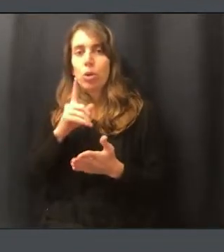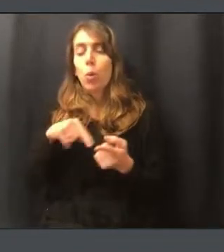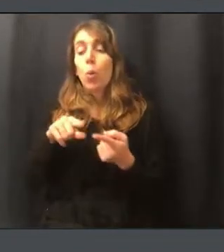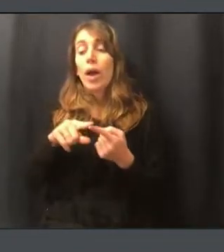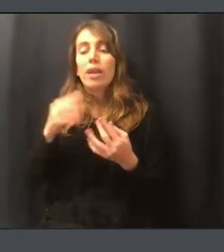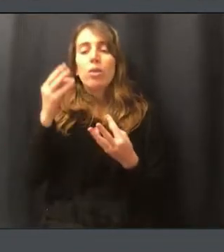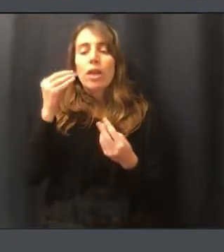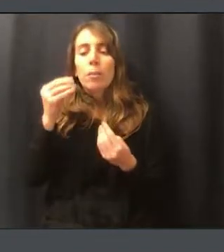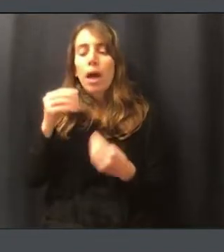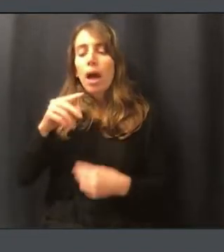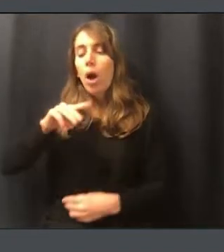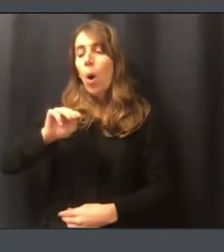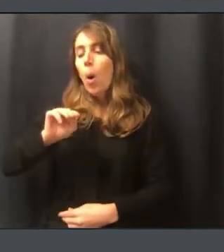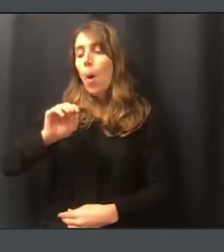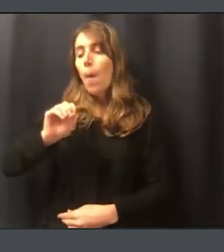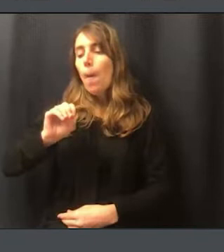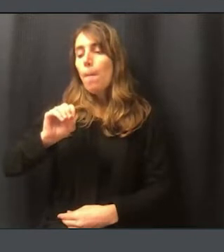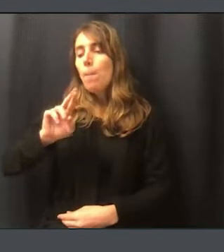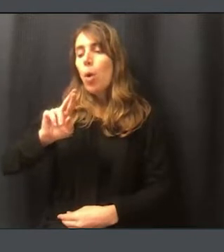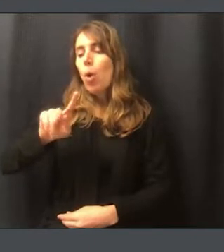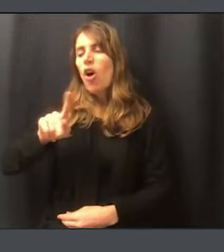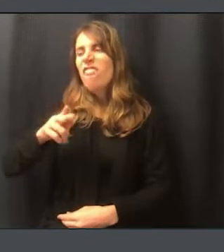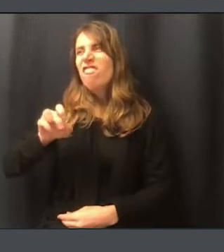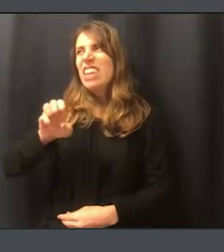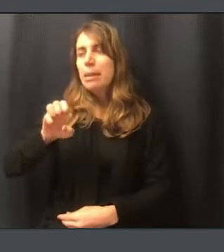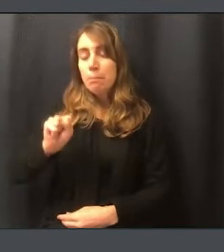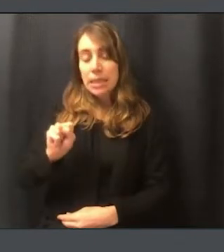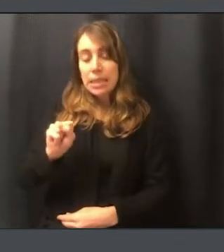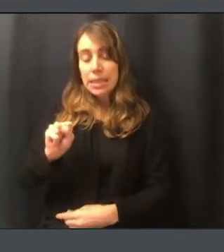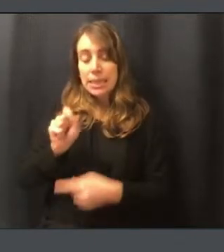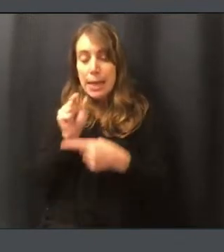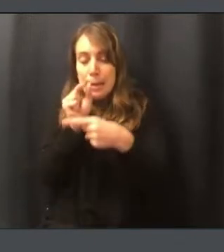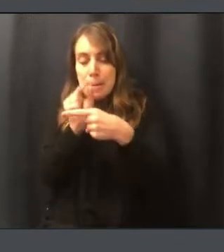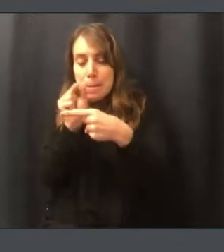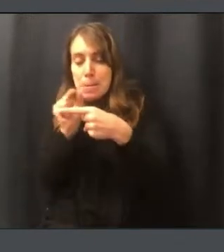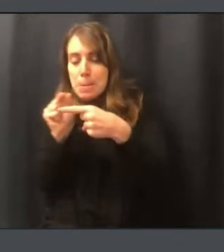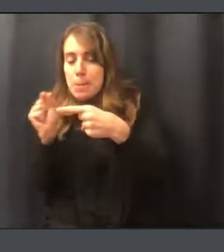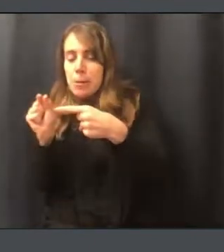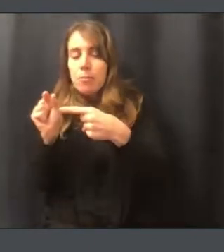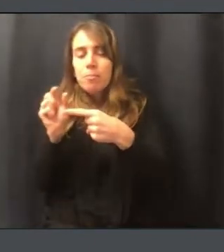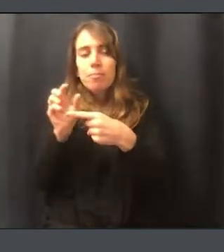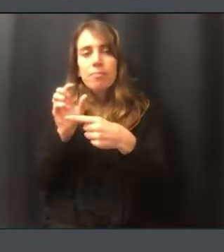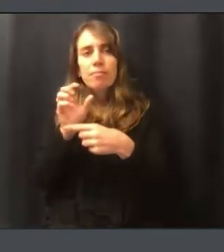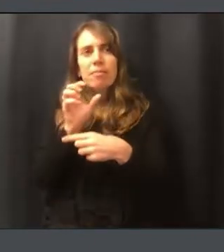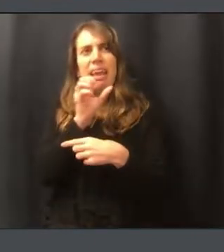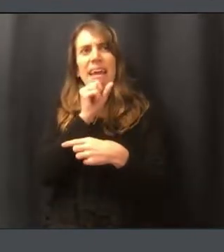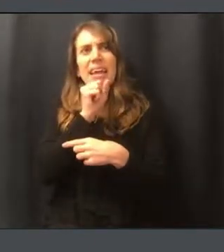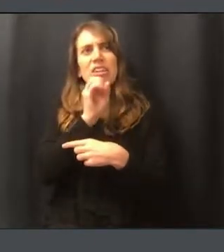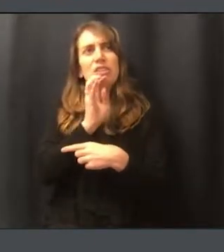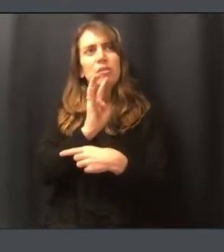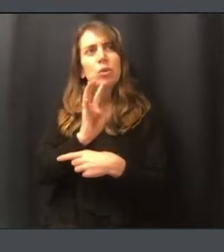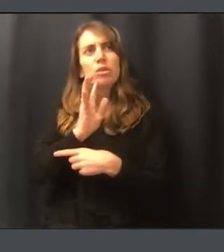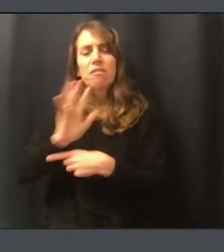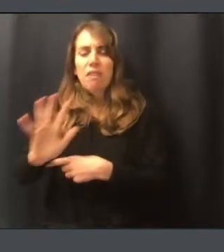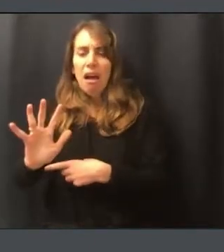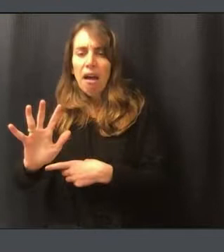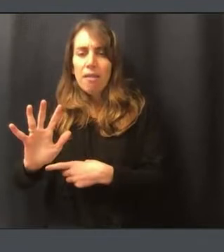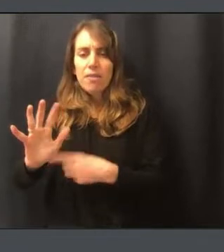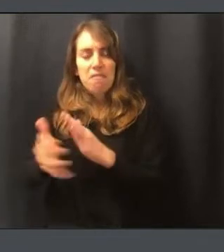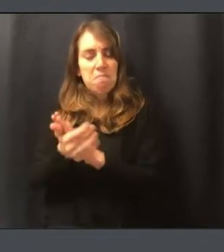pretty much by like age 4 to 5, they really have mastered all of Brown's morphemes, and they're kind of at a level 4, level